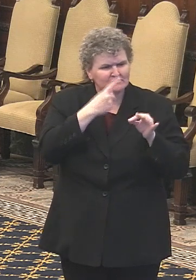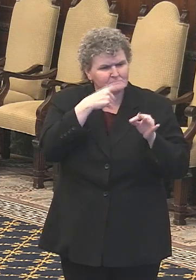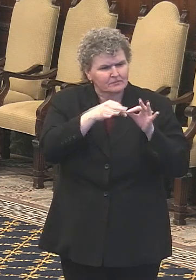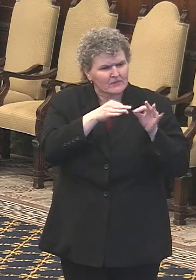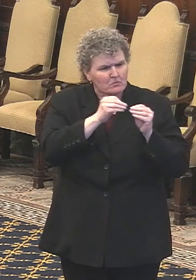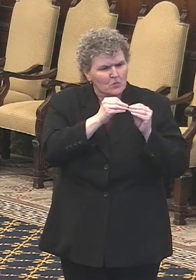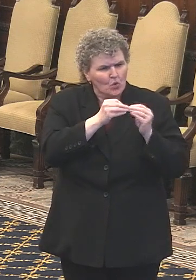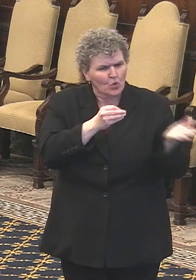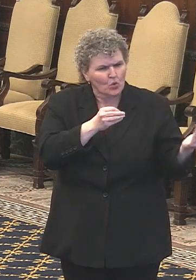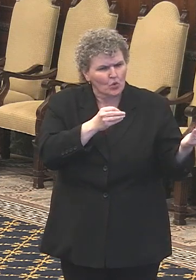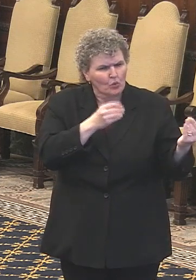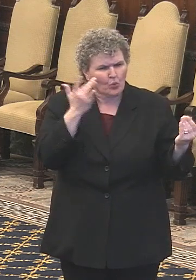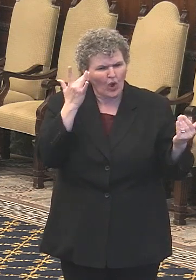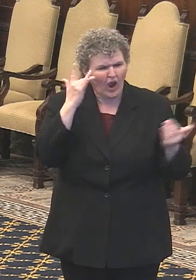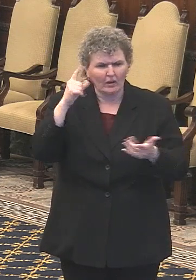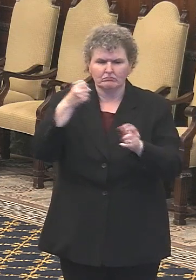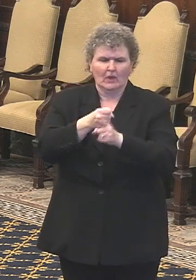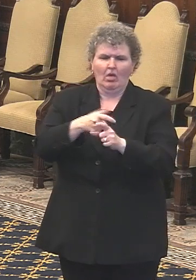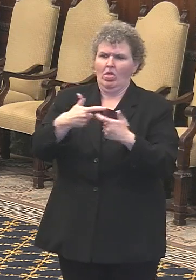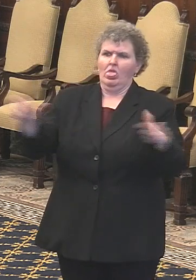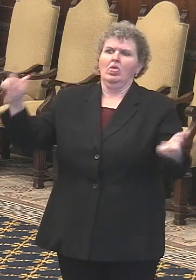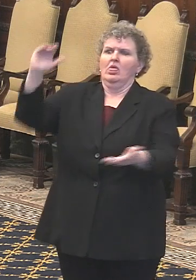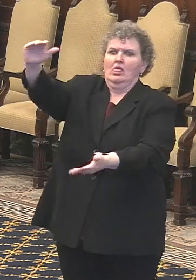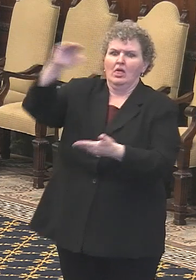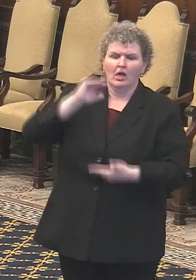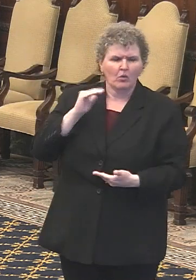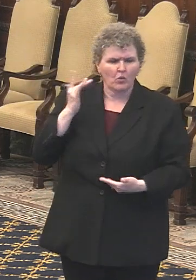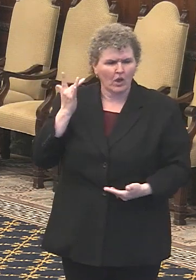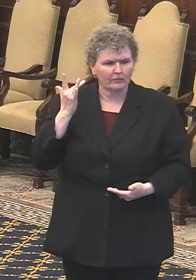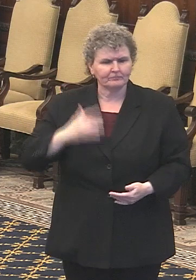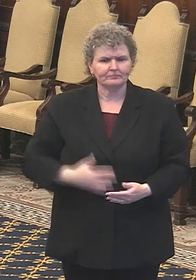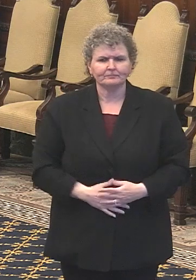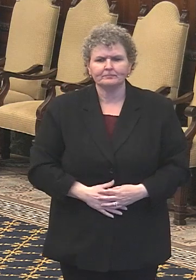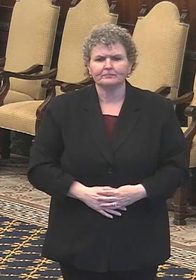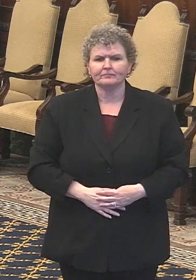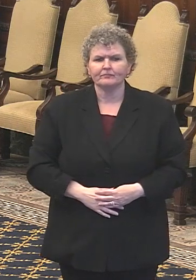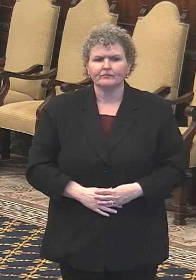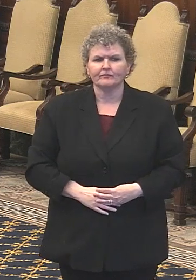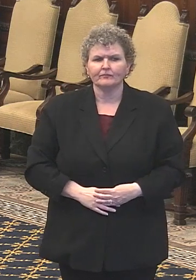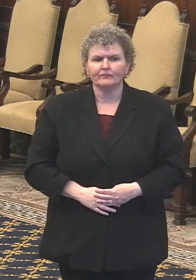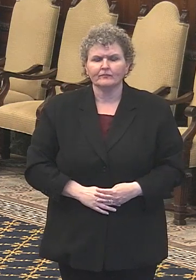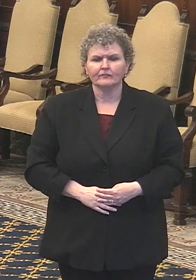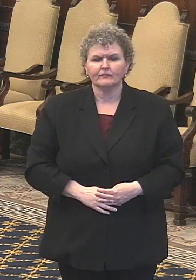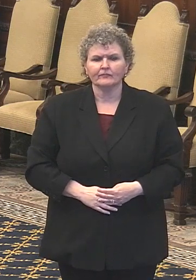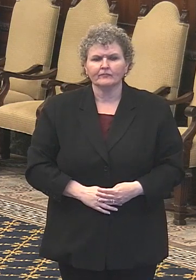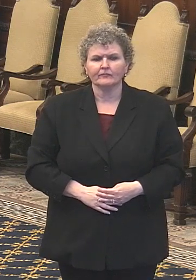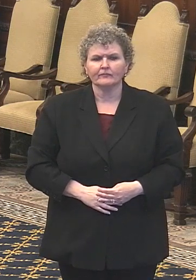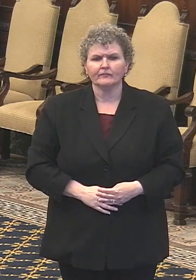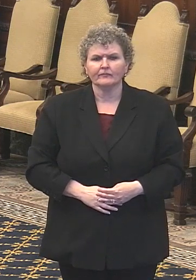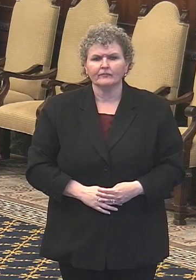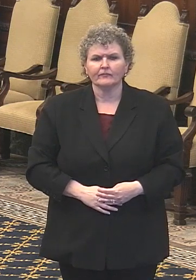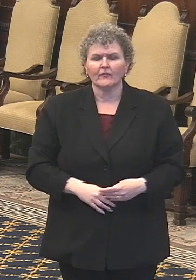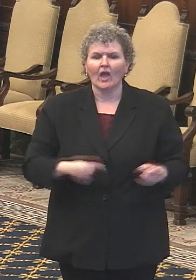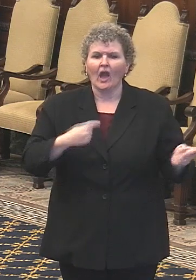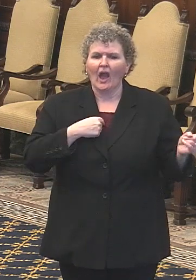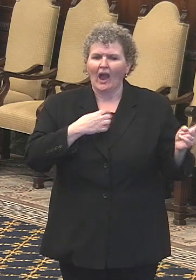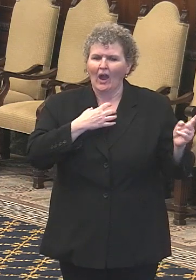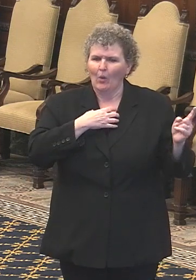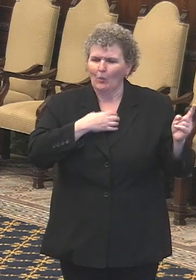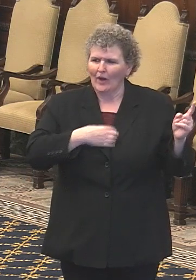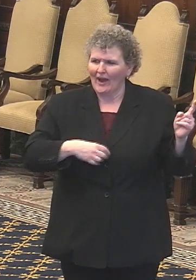and any reason that you've found out why it might be happening like that? I wish I understood how this works,